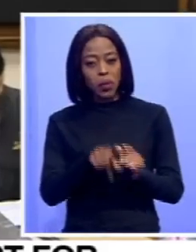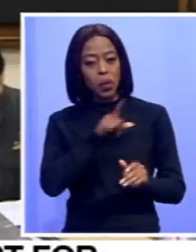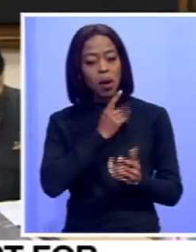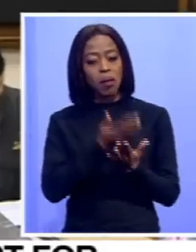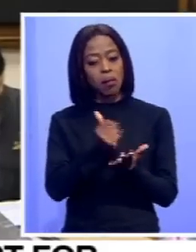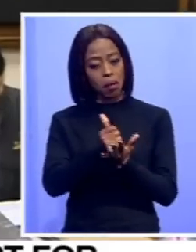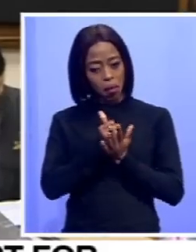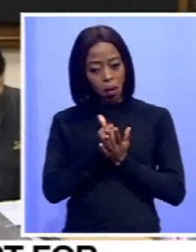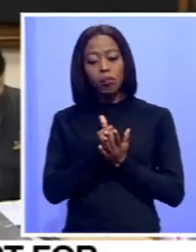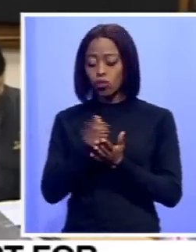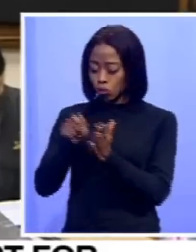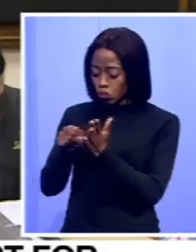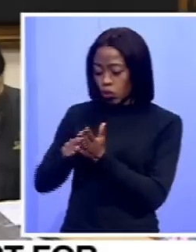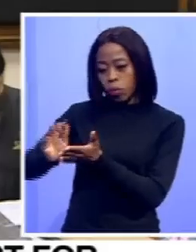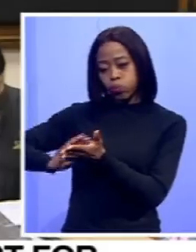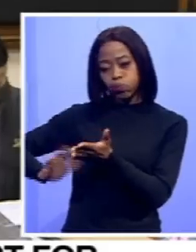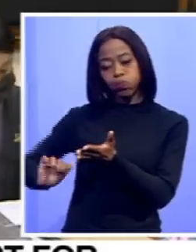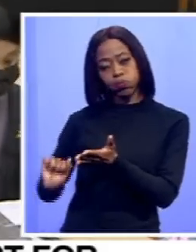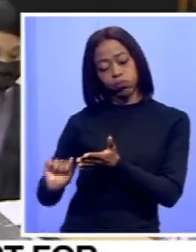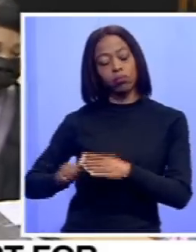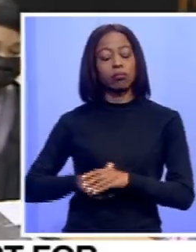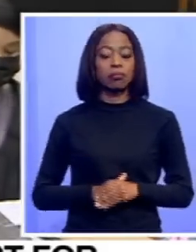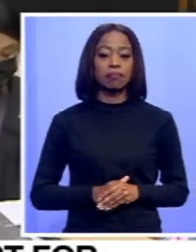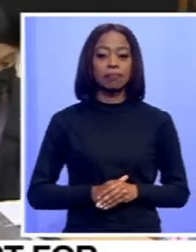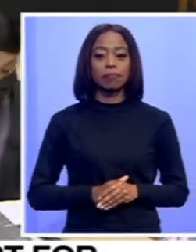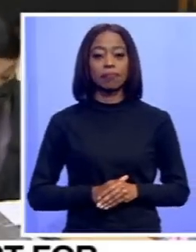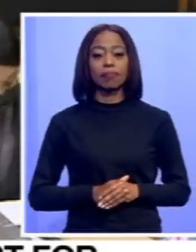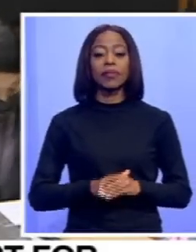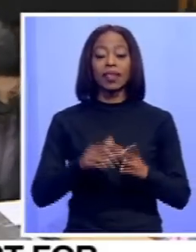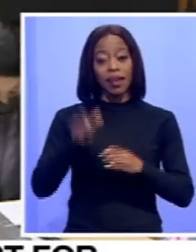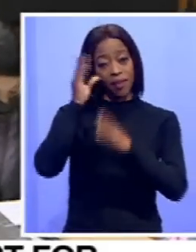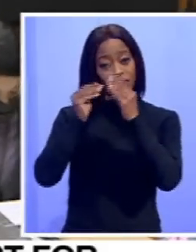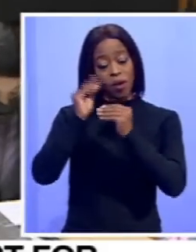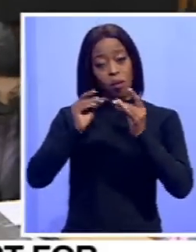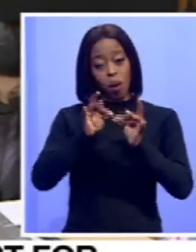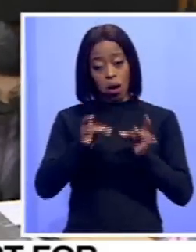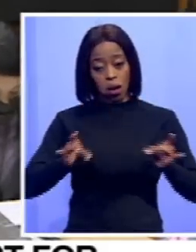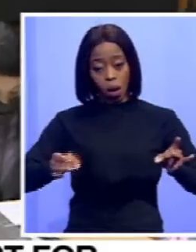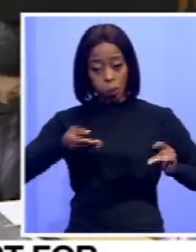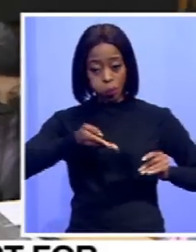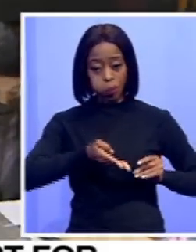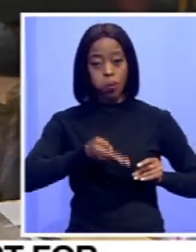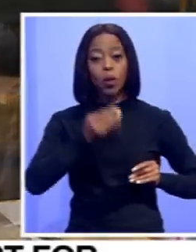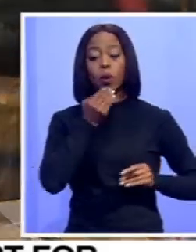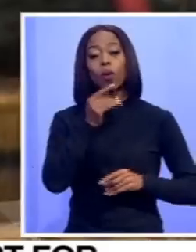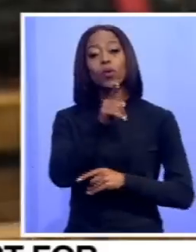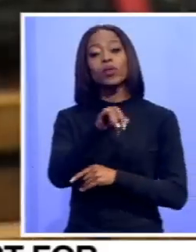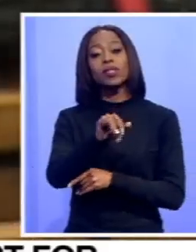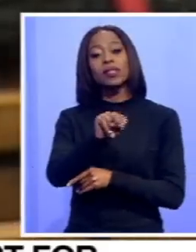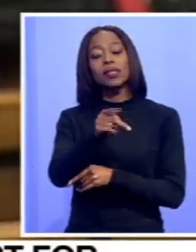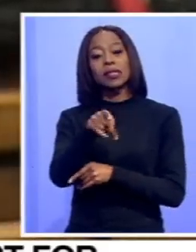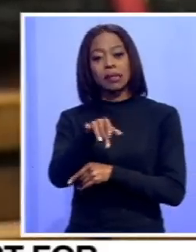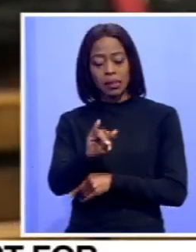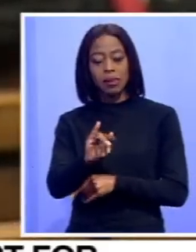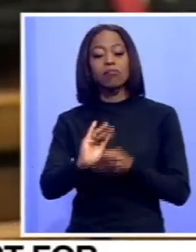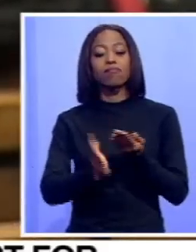compilation of his subsequent statement. Sub 42. The content of the statement in the docket by the late Zinzi Mandela was then